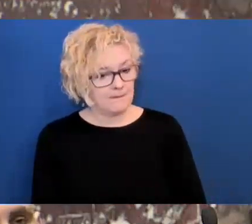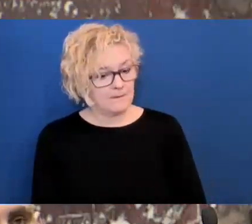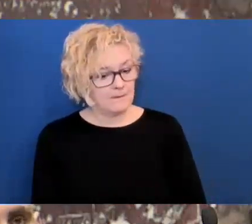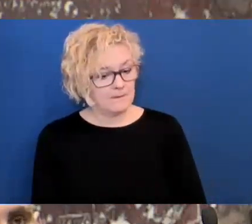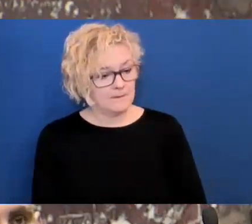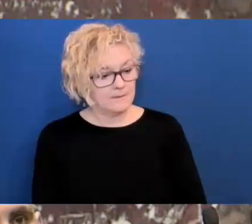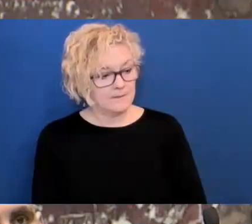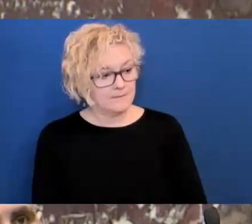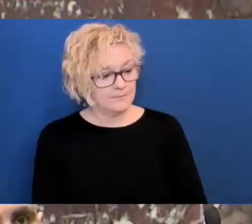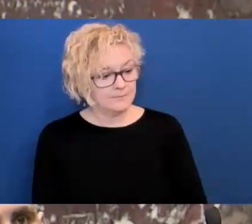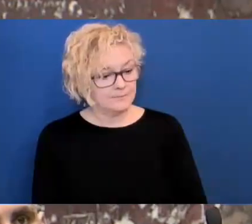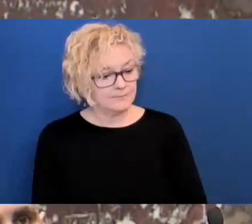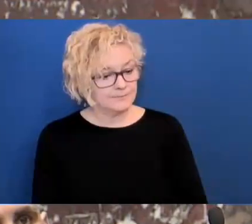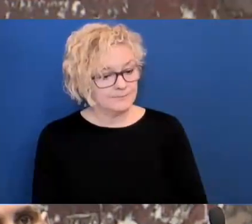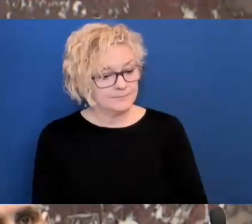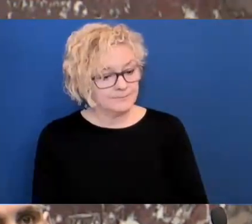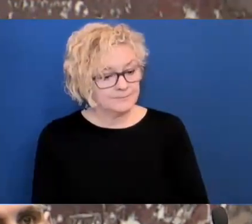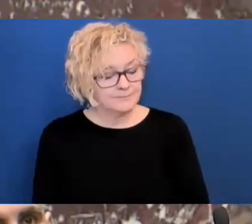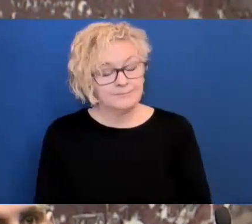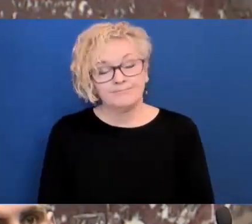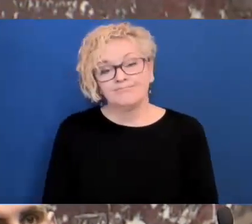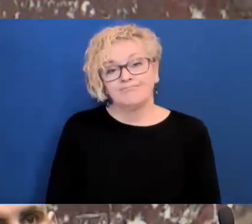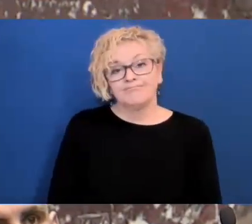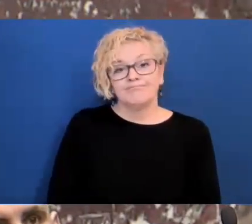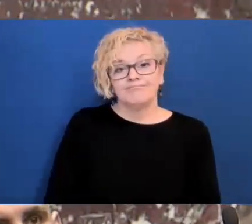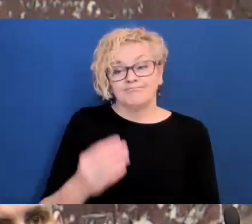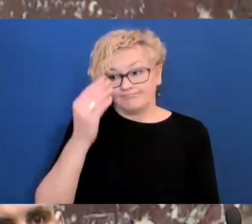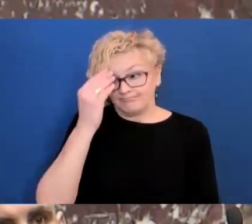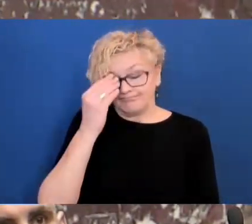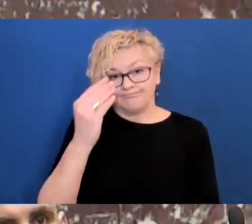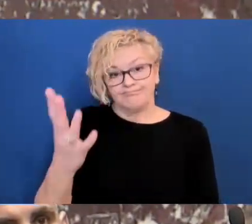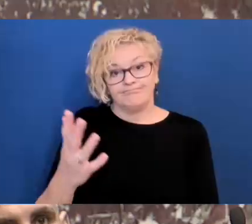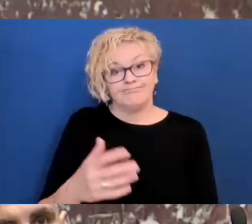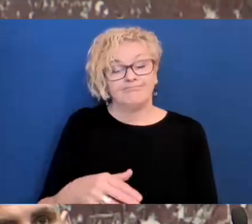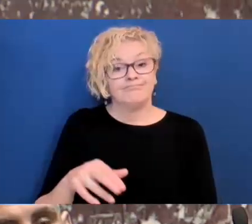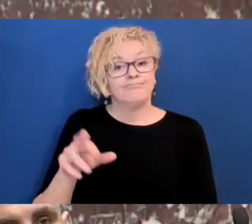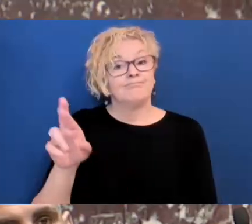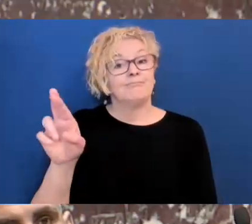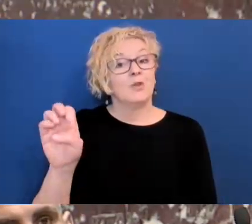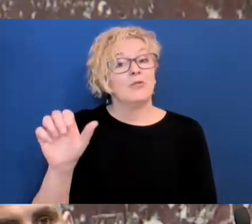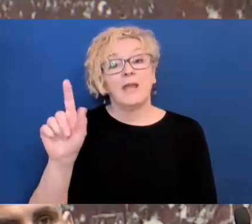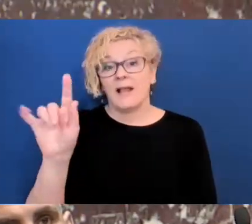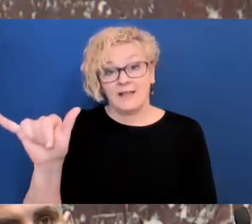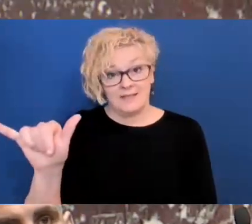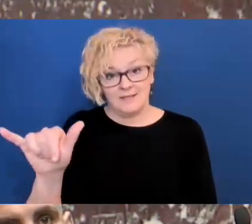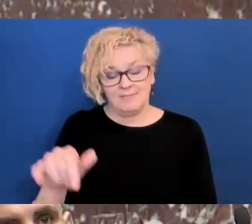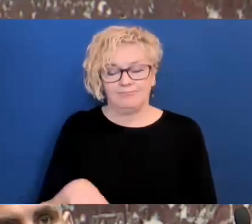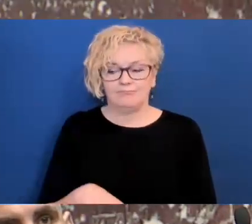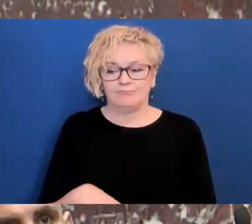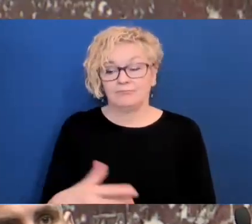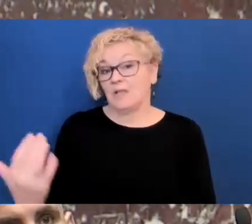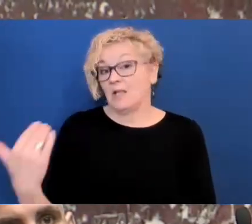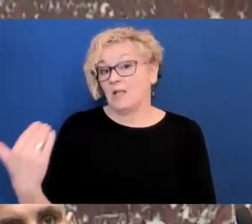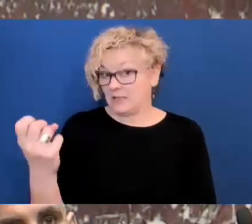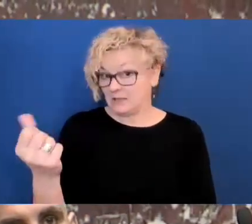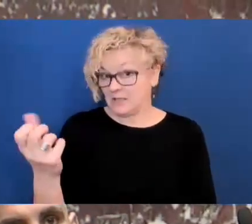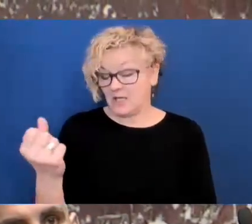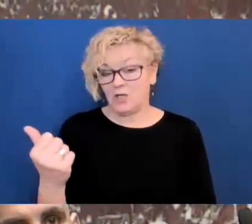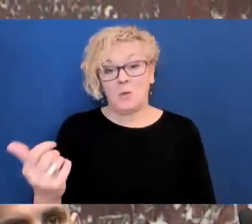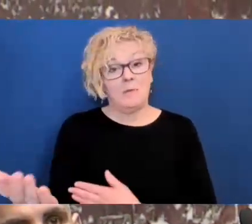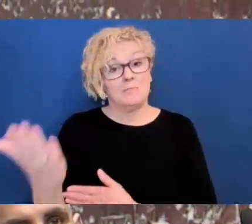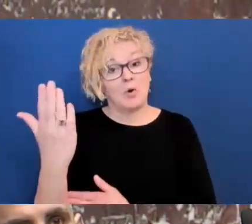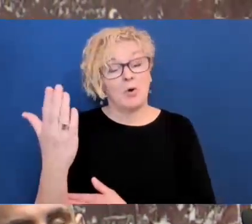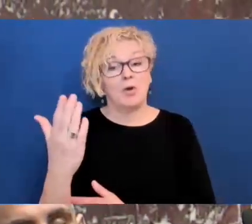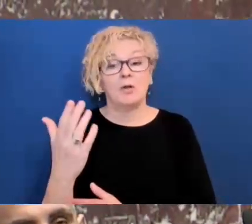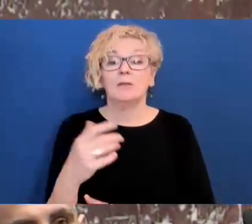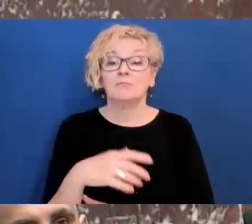is on Saturday, people left their homes to take part in a joyous occasion, and 11 of those